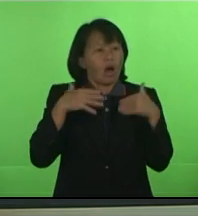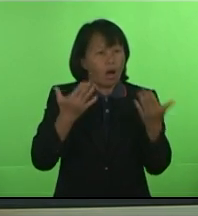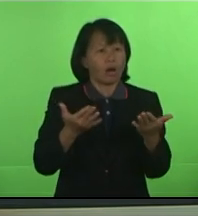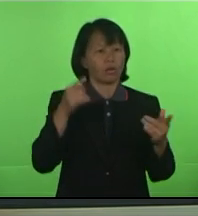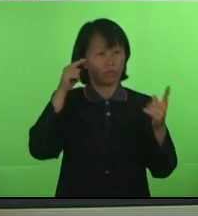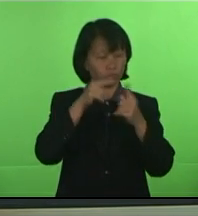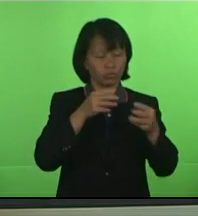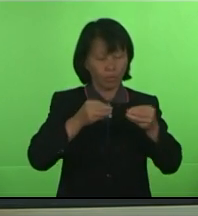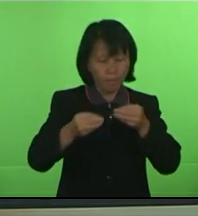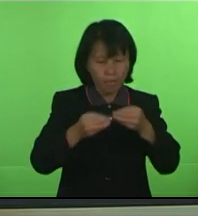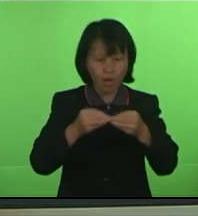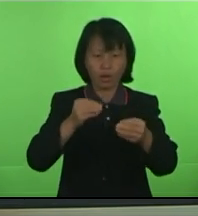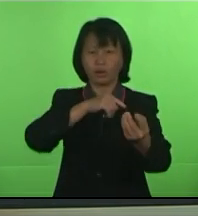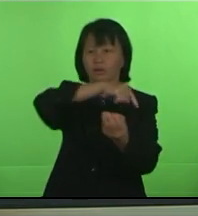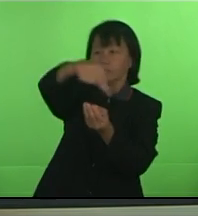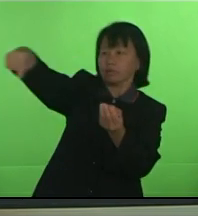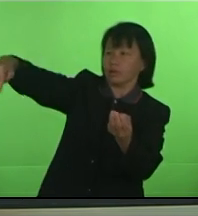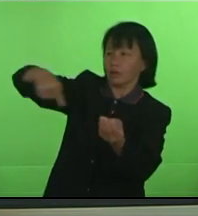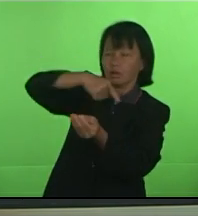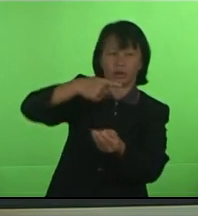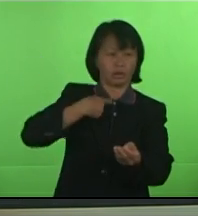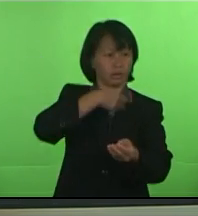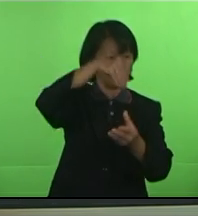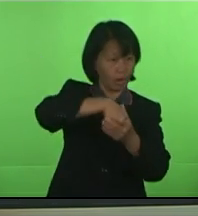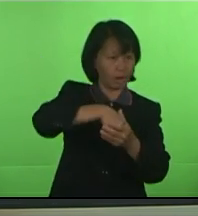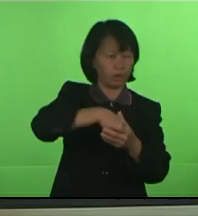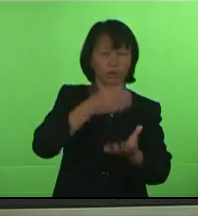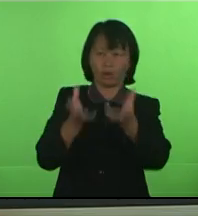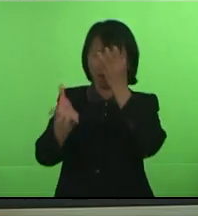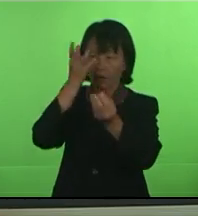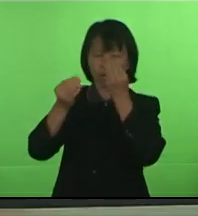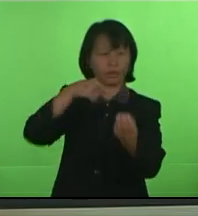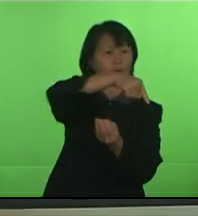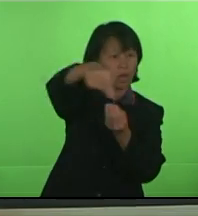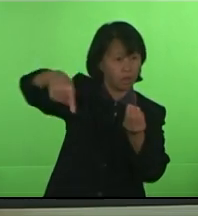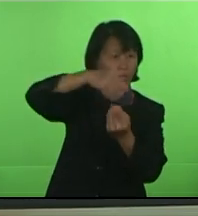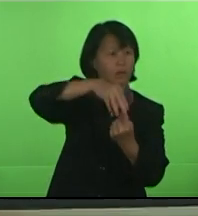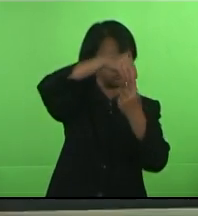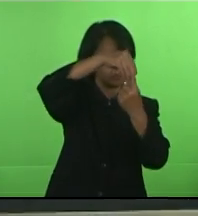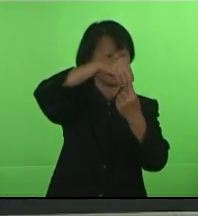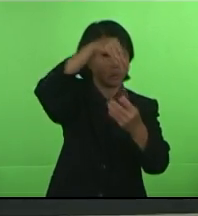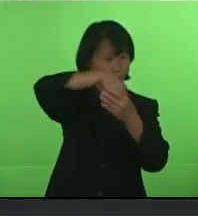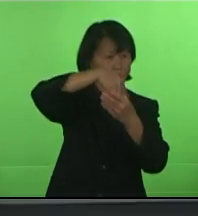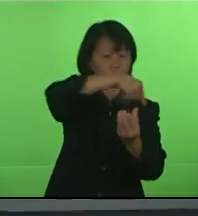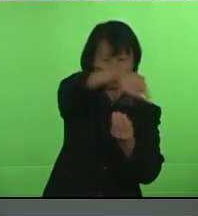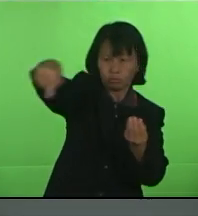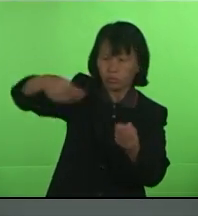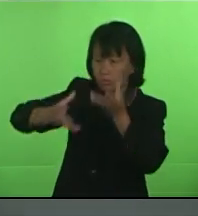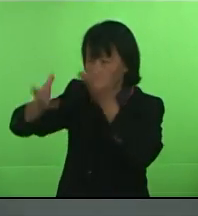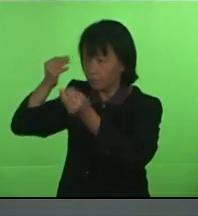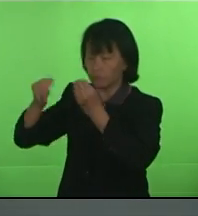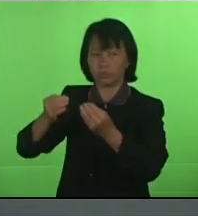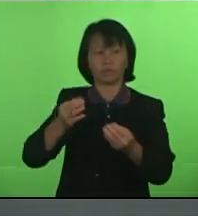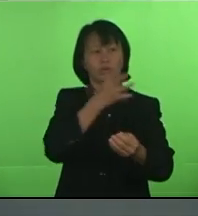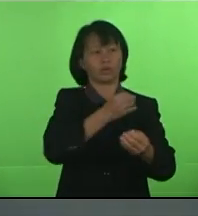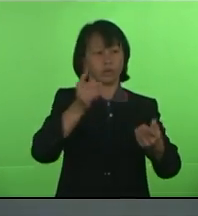manage the environment that you are in, your learning environment especially. Okay? Secondly, you should